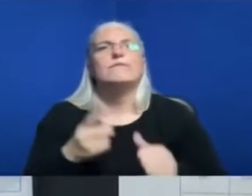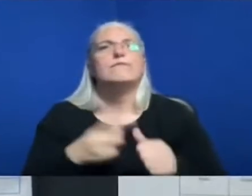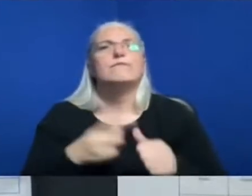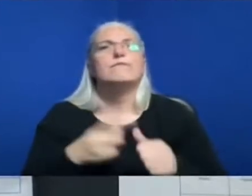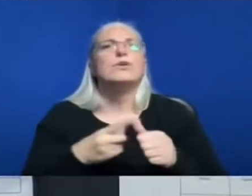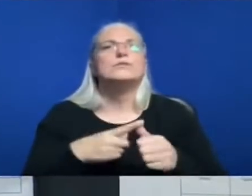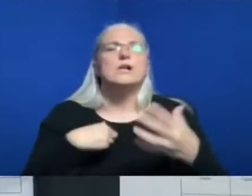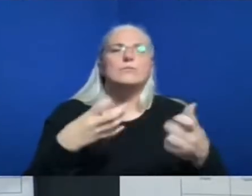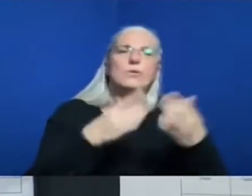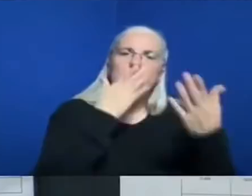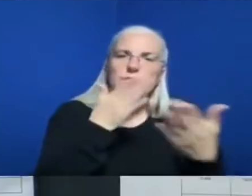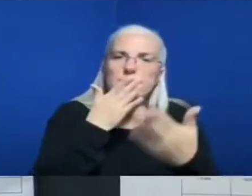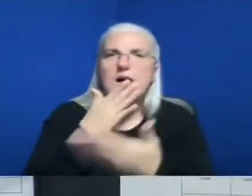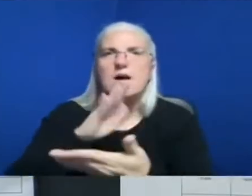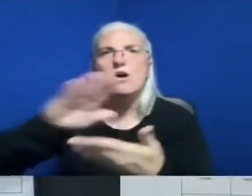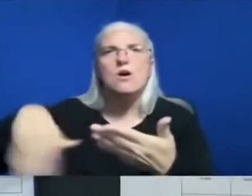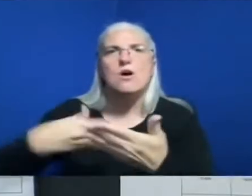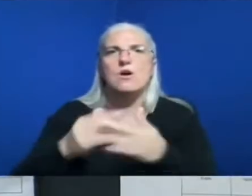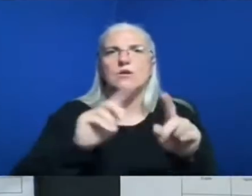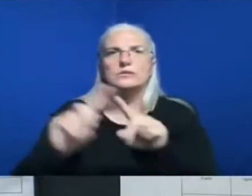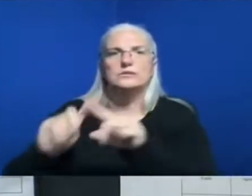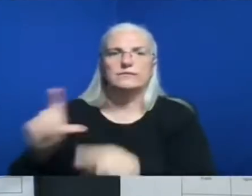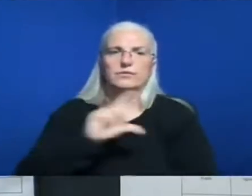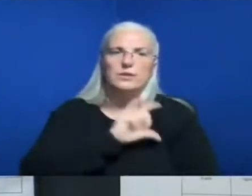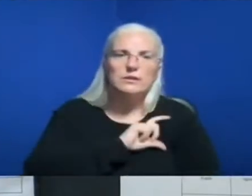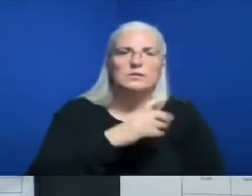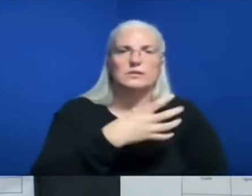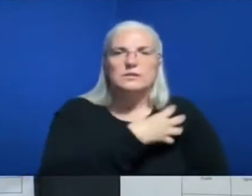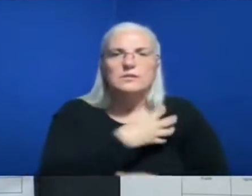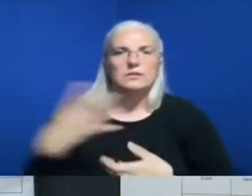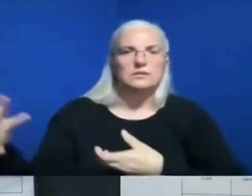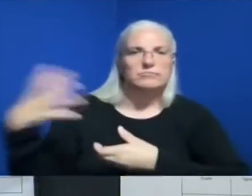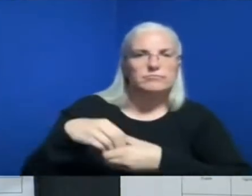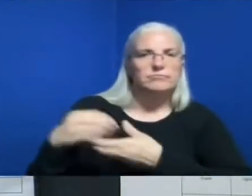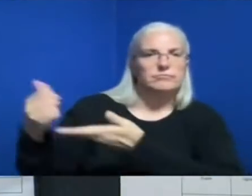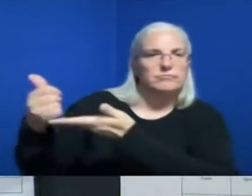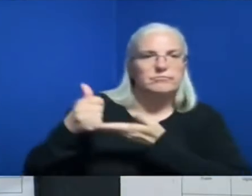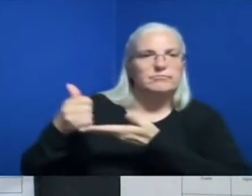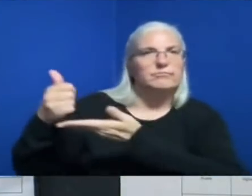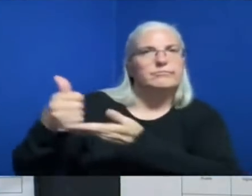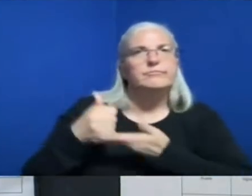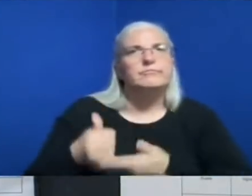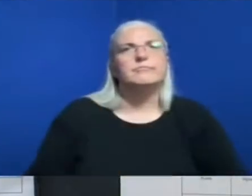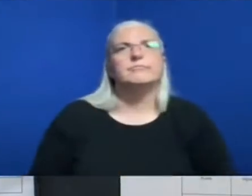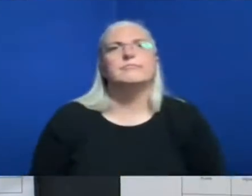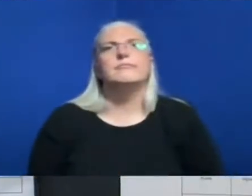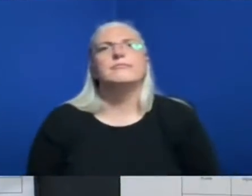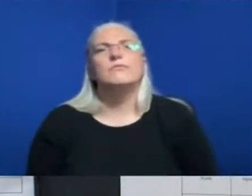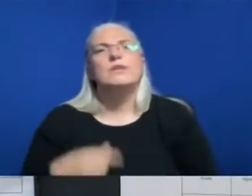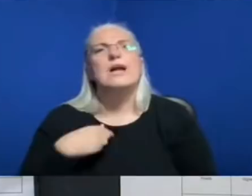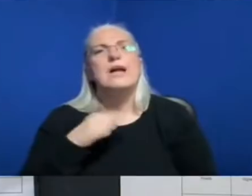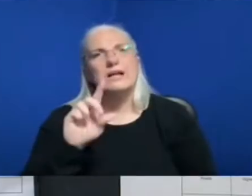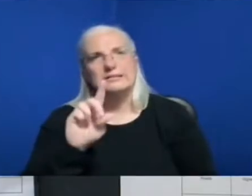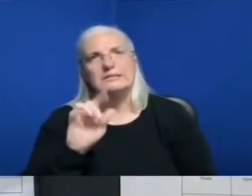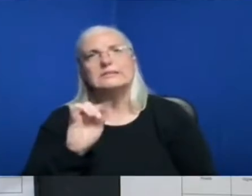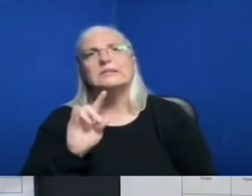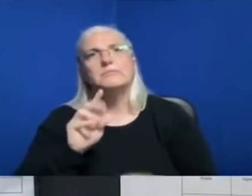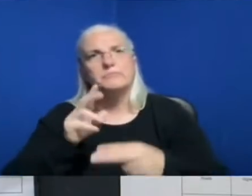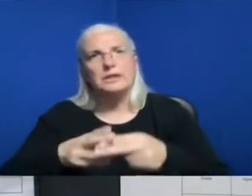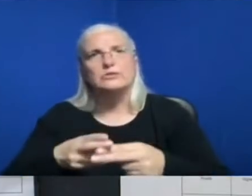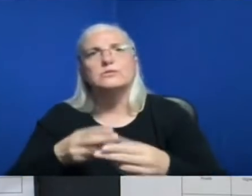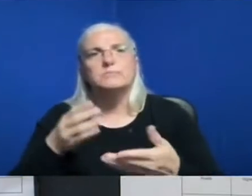assistance. As I've mentioned before, we have law enforcement officers that are coming from all over California to help